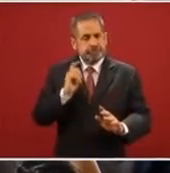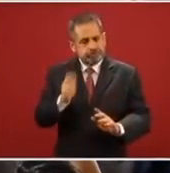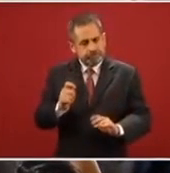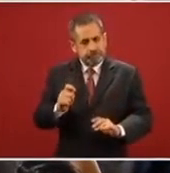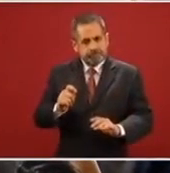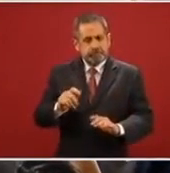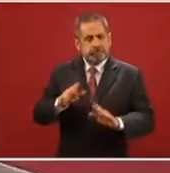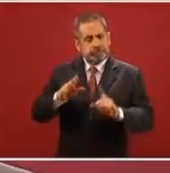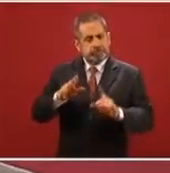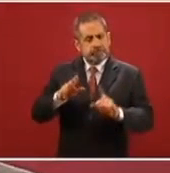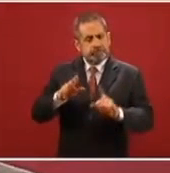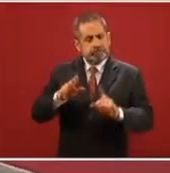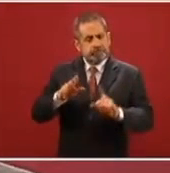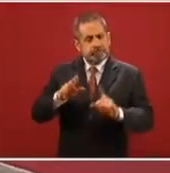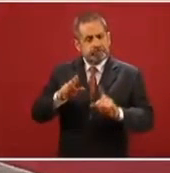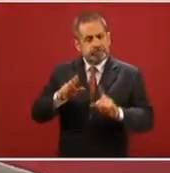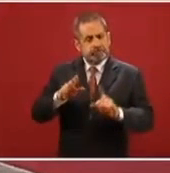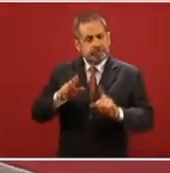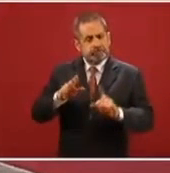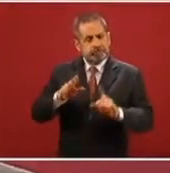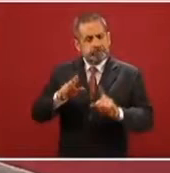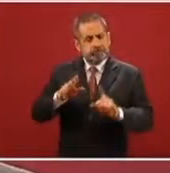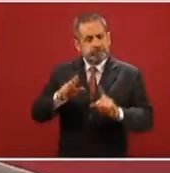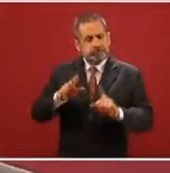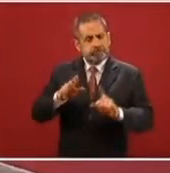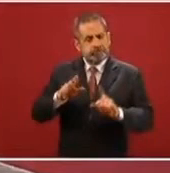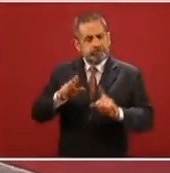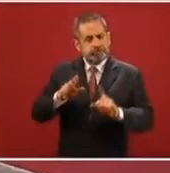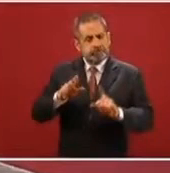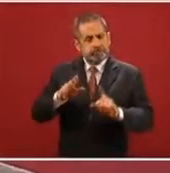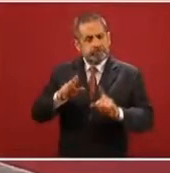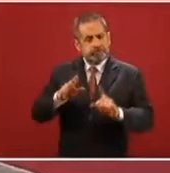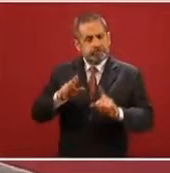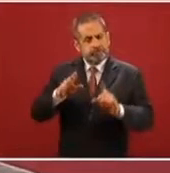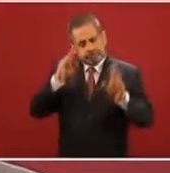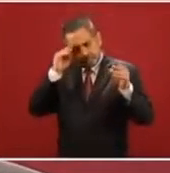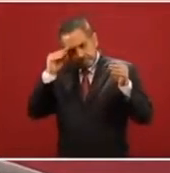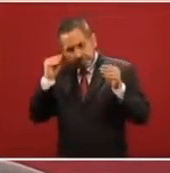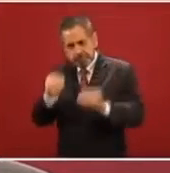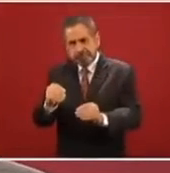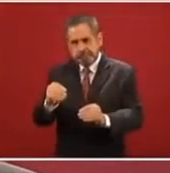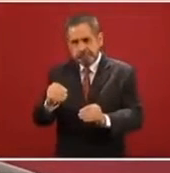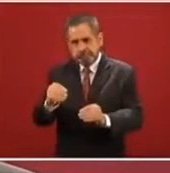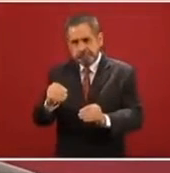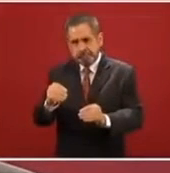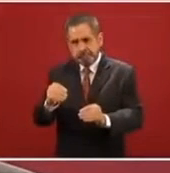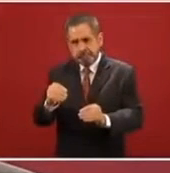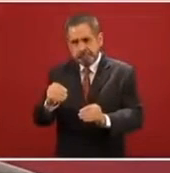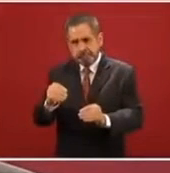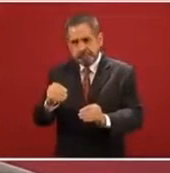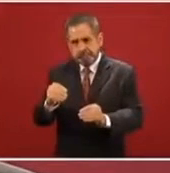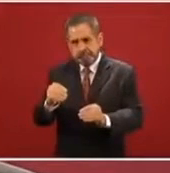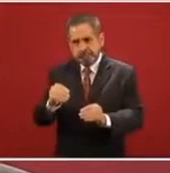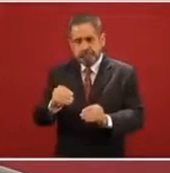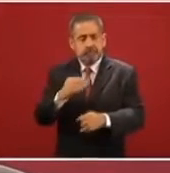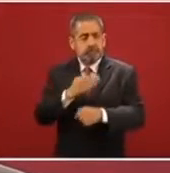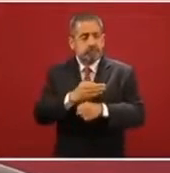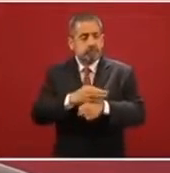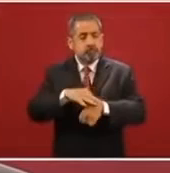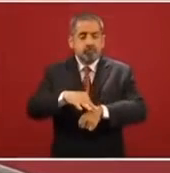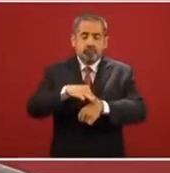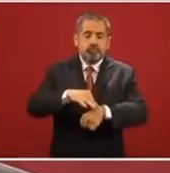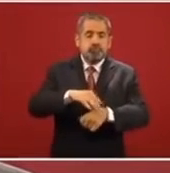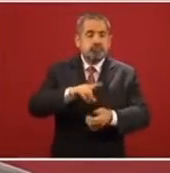vamos a centrarnos So our commitment is to center ourselves en lo técnico, on the technical,